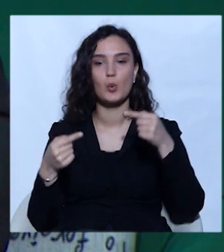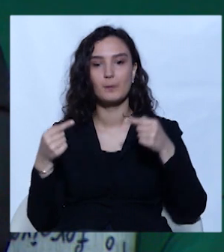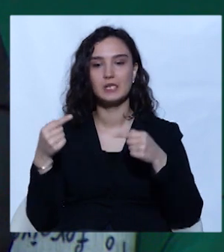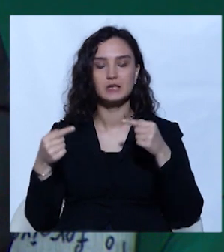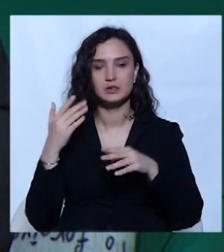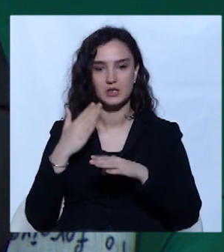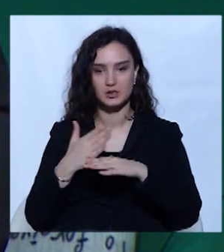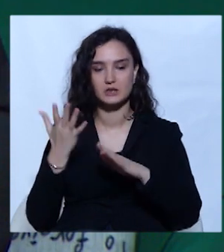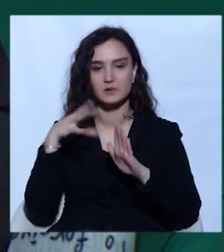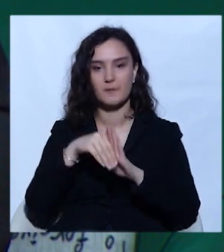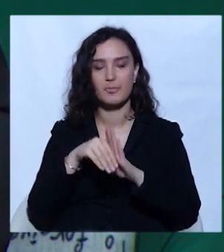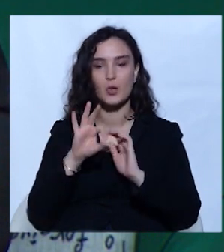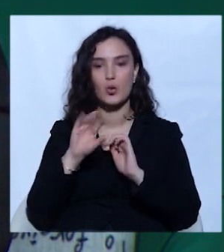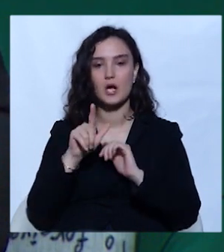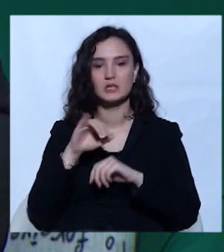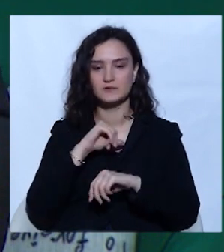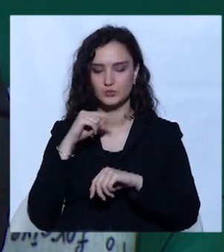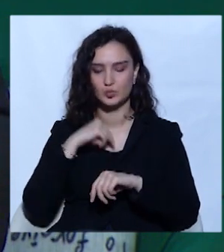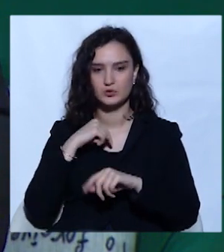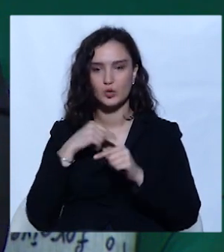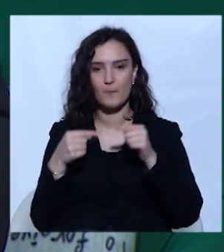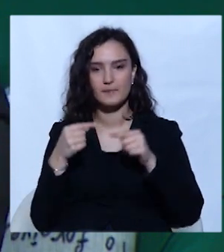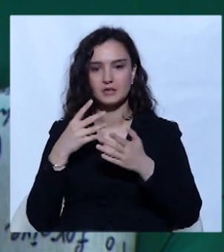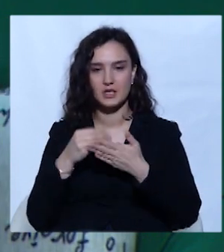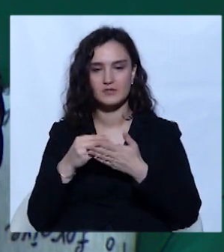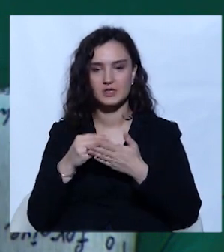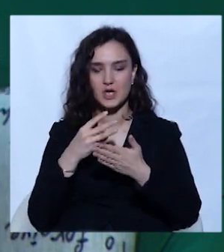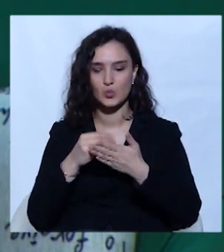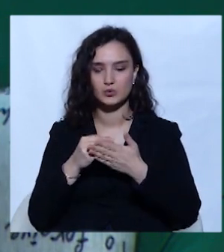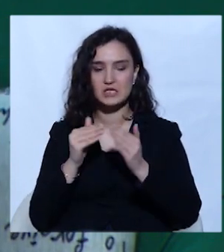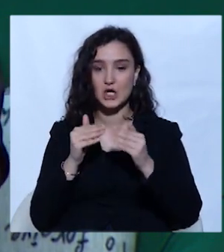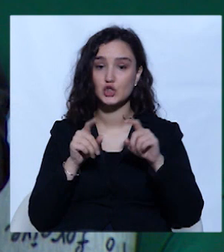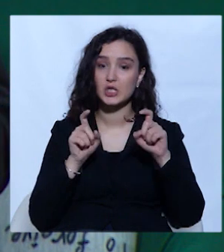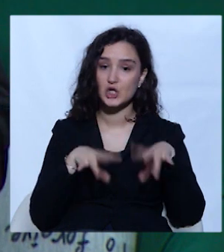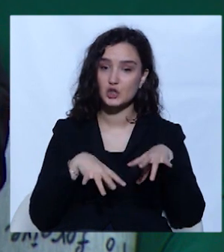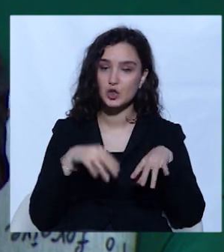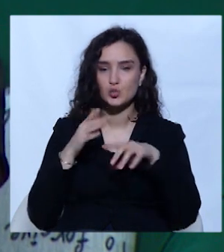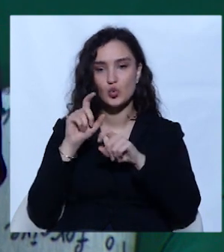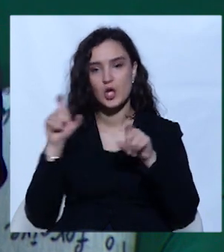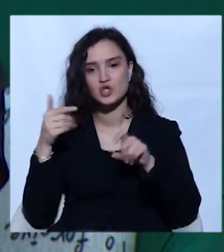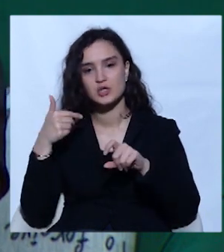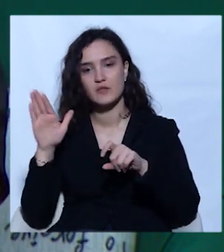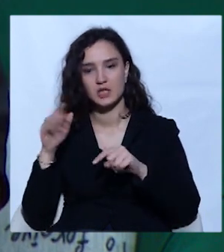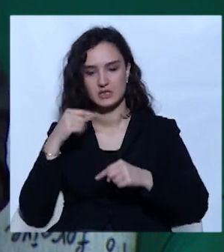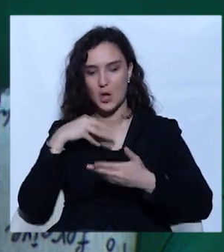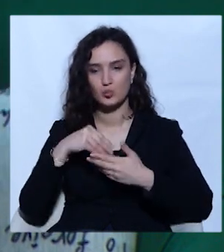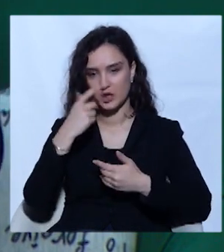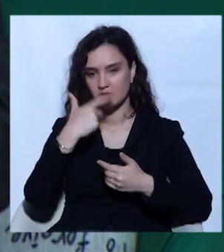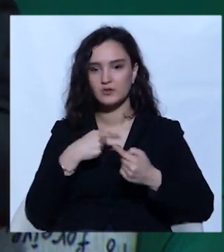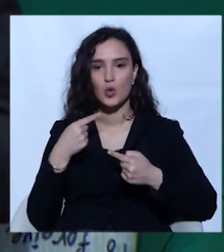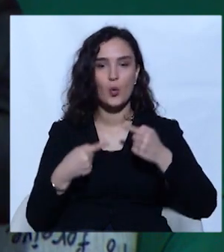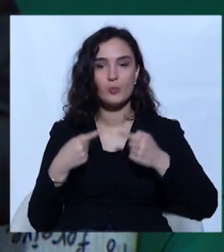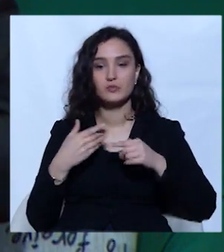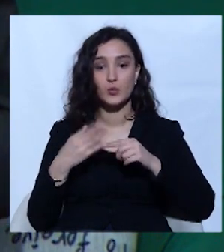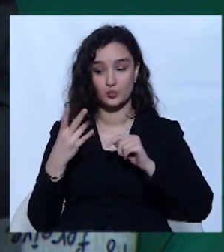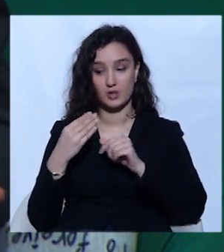on inside August himself. The conflict between staying at home and going to school, letting the bullies get